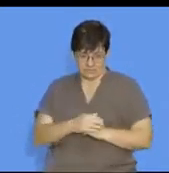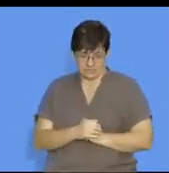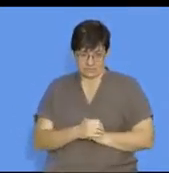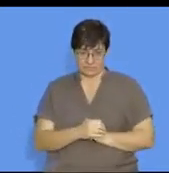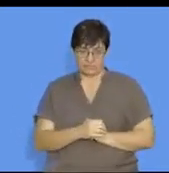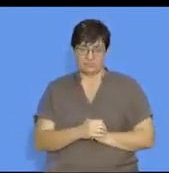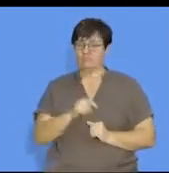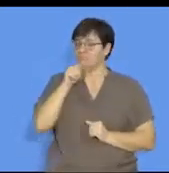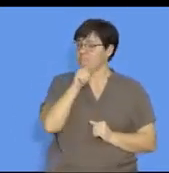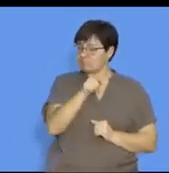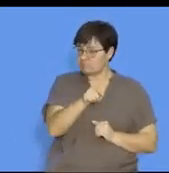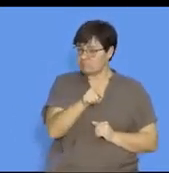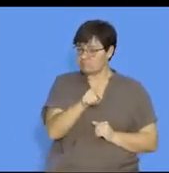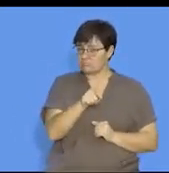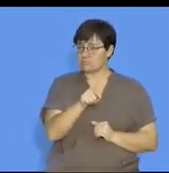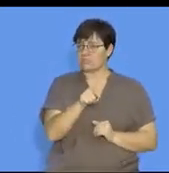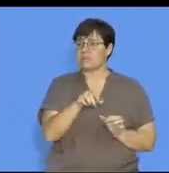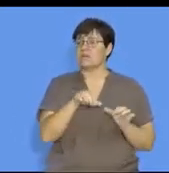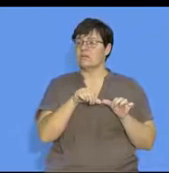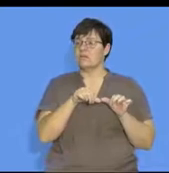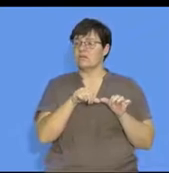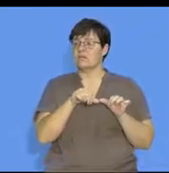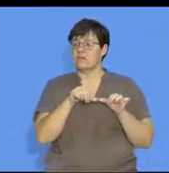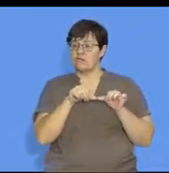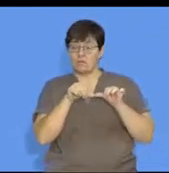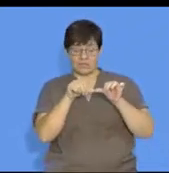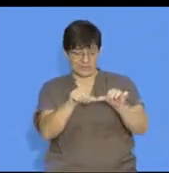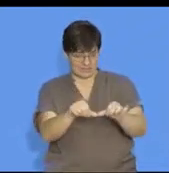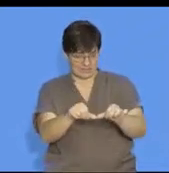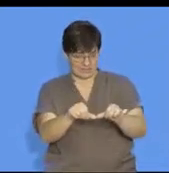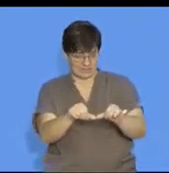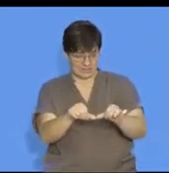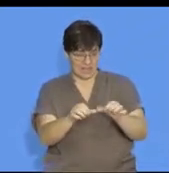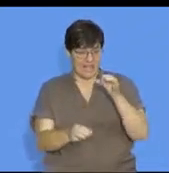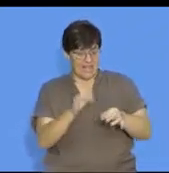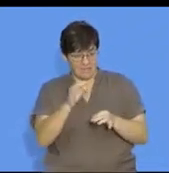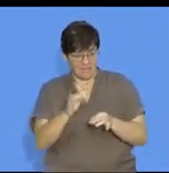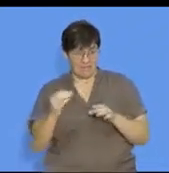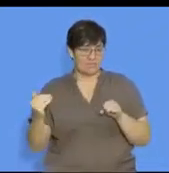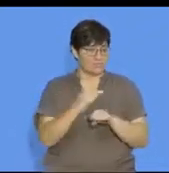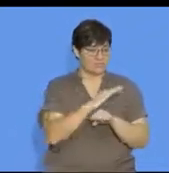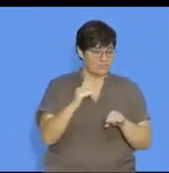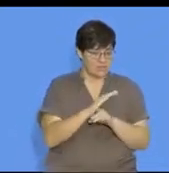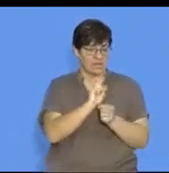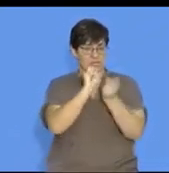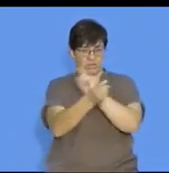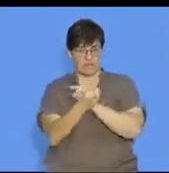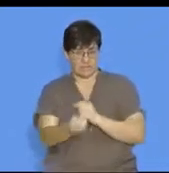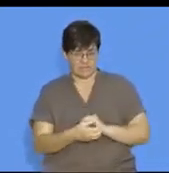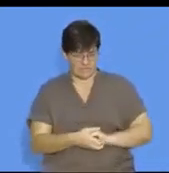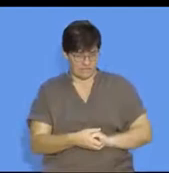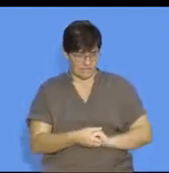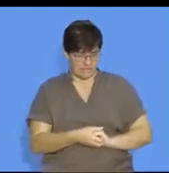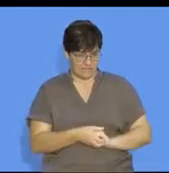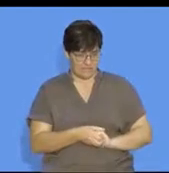the internal resistance of a battery constant when current passing through the battery changes? Right. This